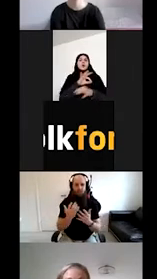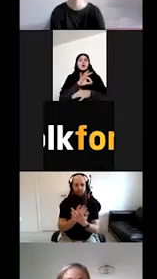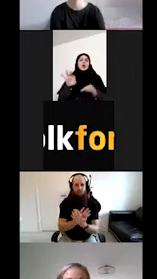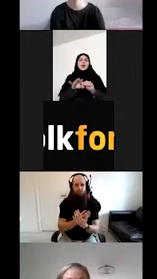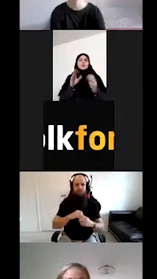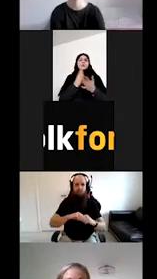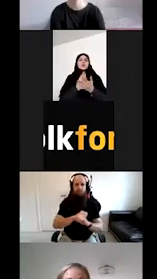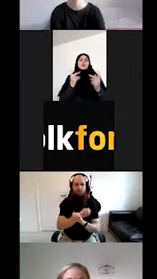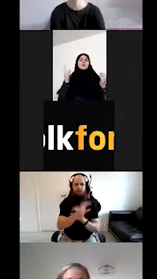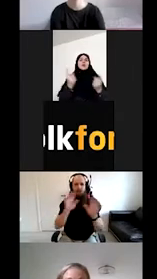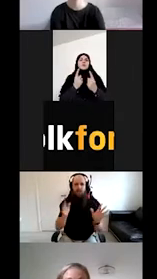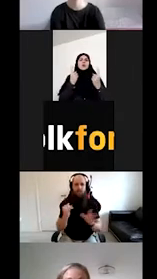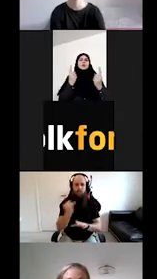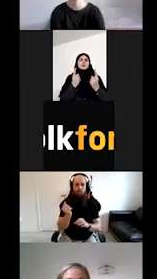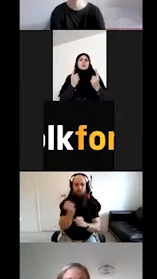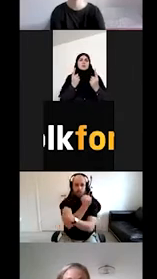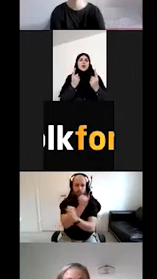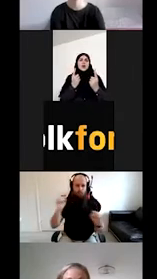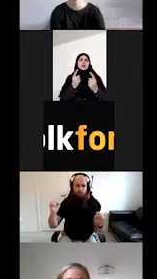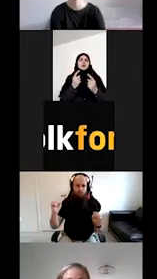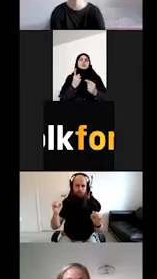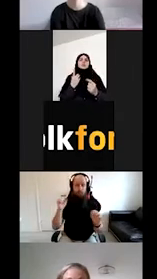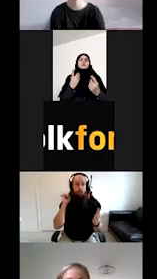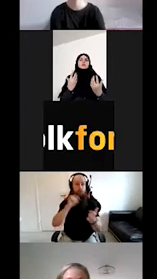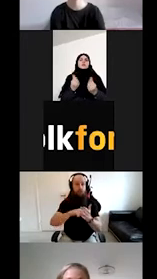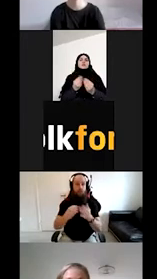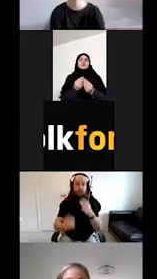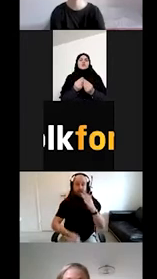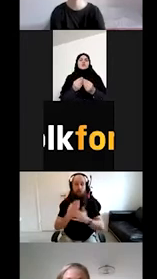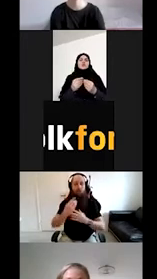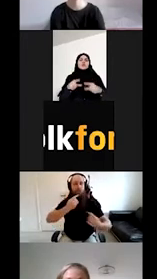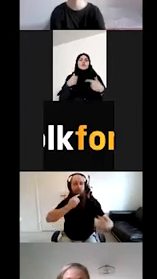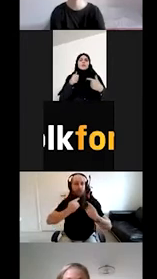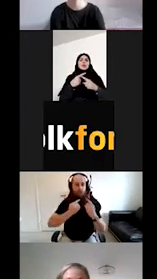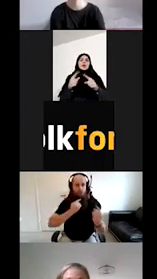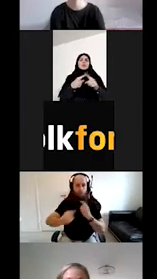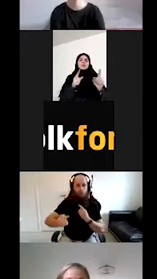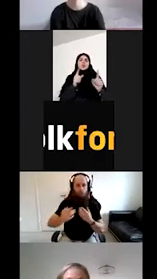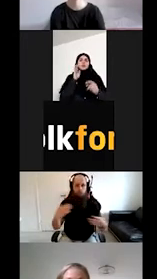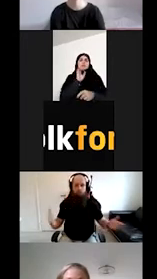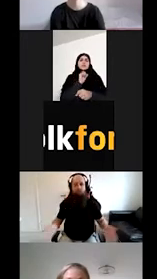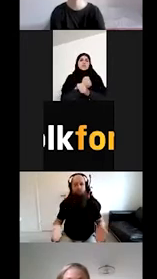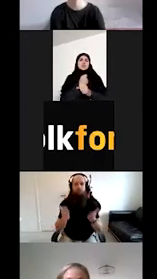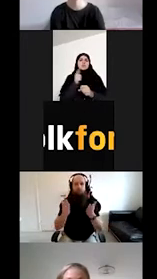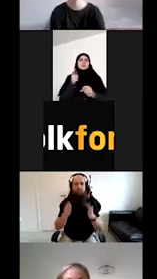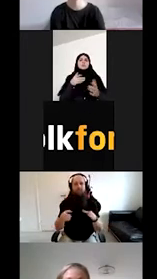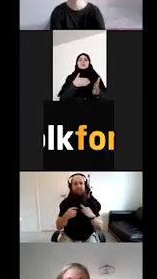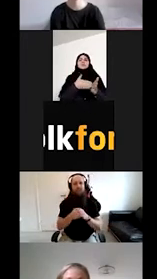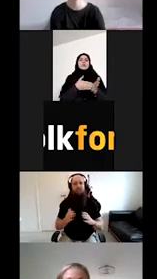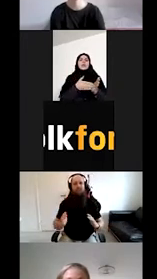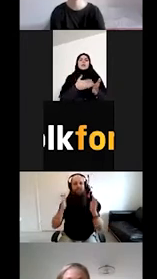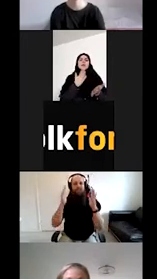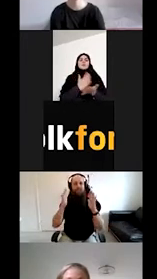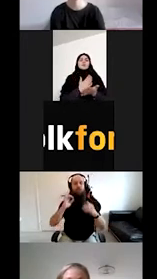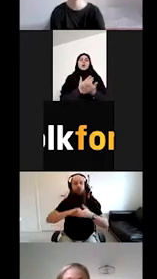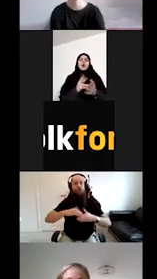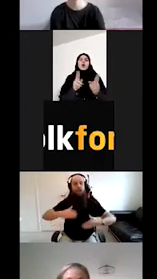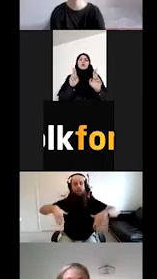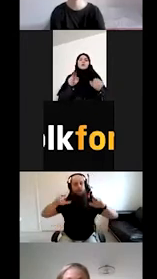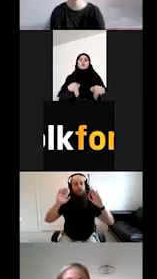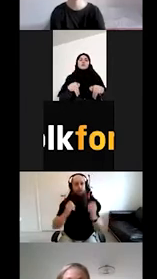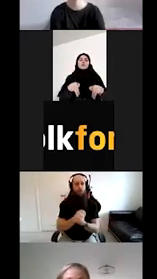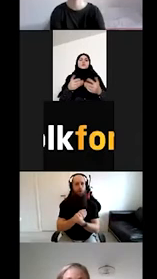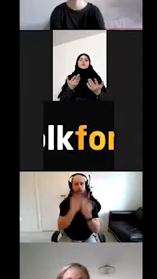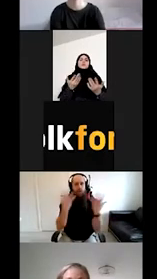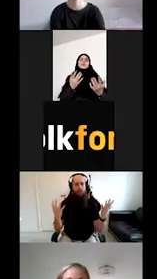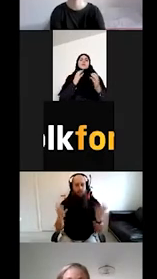create space for dialogue, build understanding across the country, promoting coexistence and respecting diversity. Following